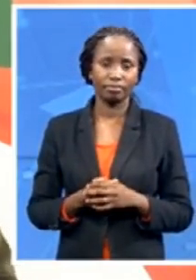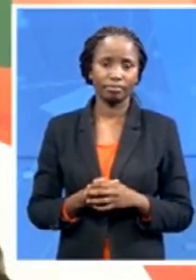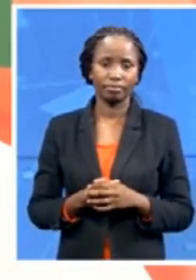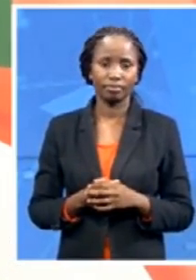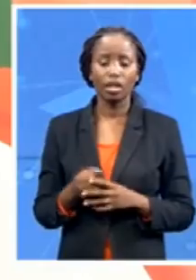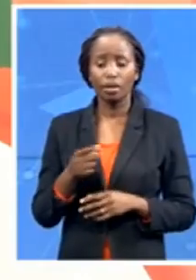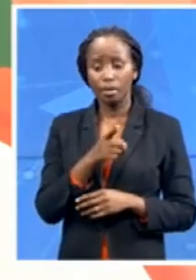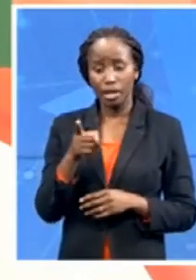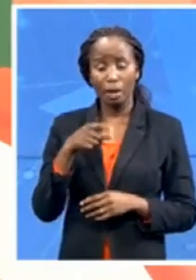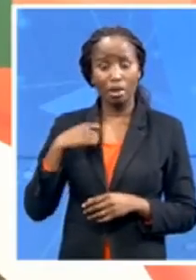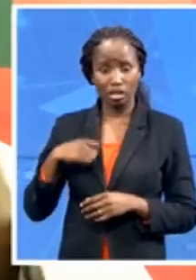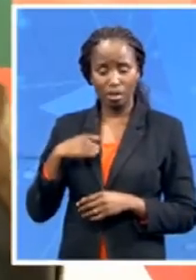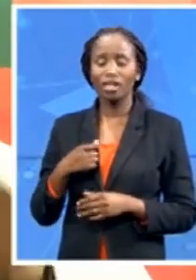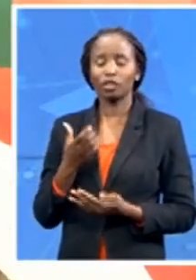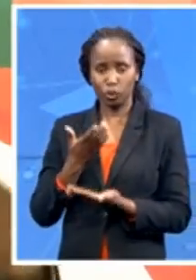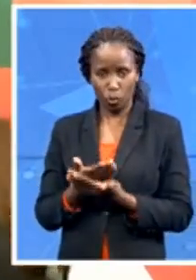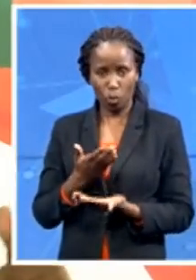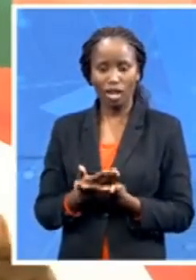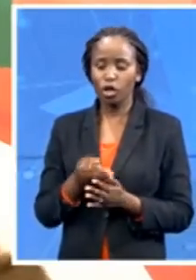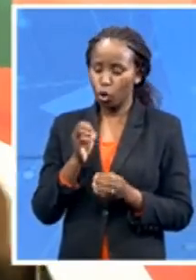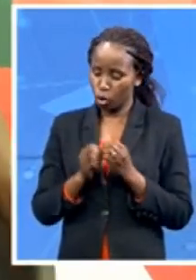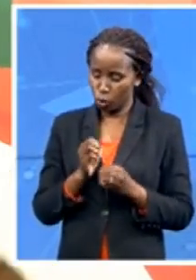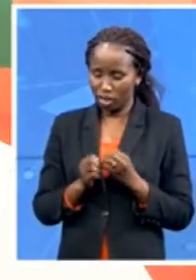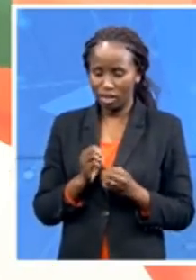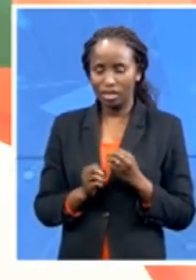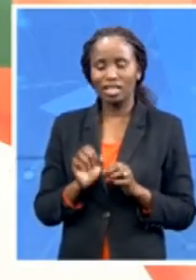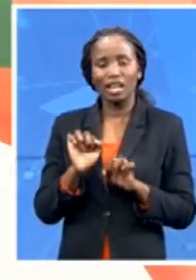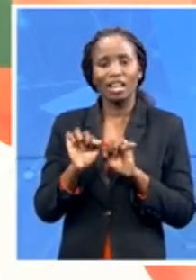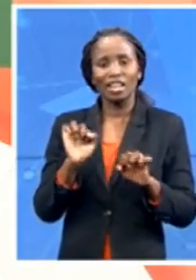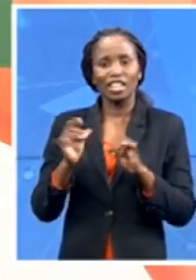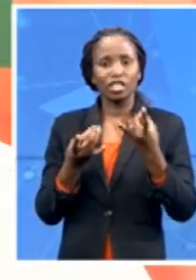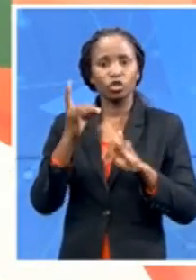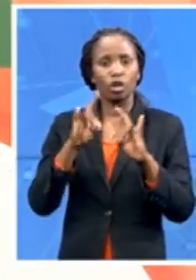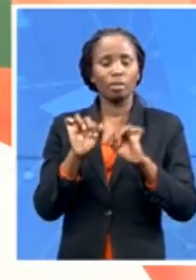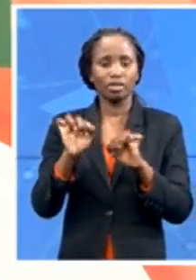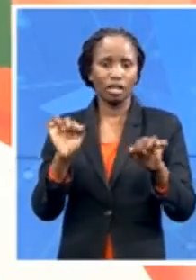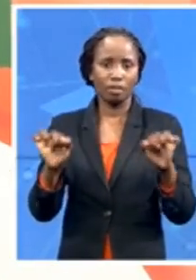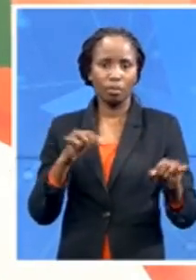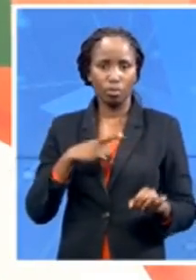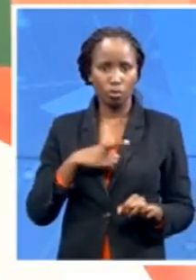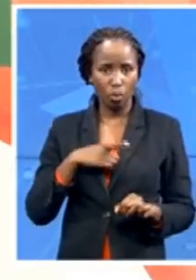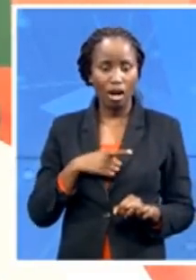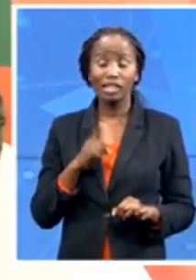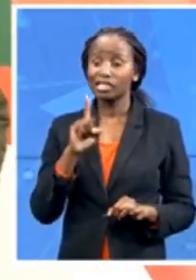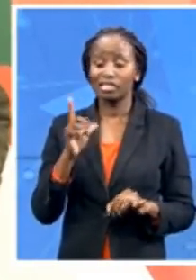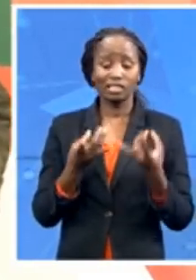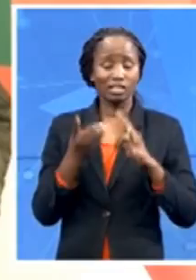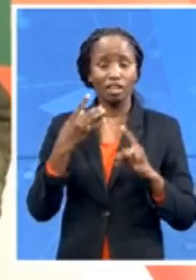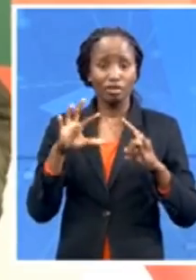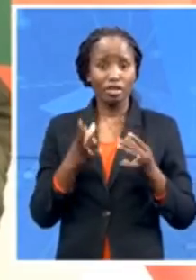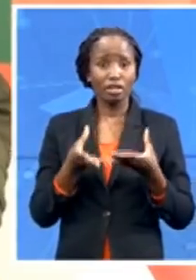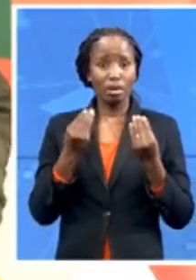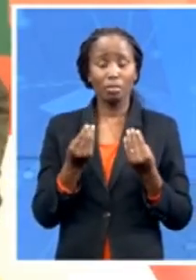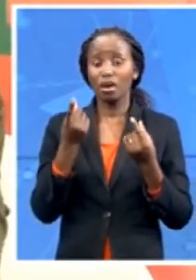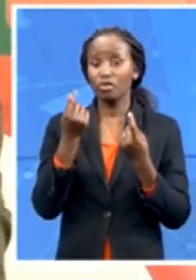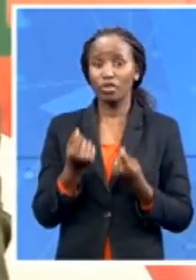ukulungisa idolophi zabo, because as town is a deprive wa irevenue. Kanti onkabi benze into ba le